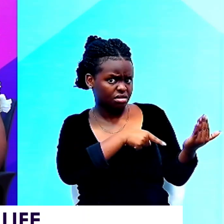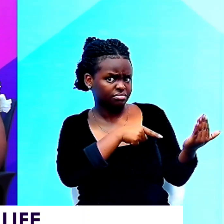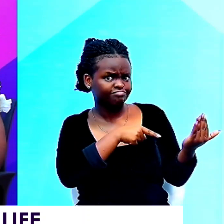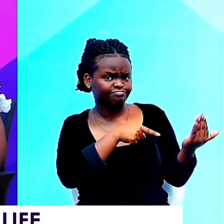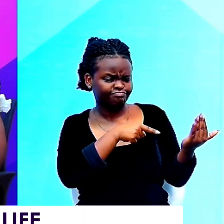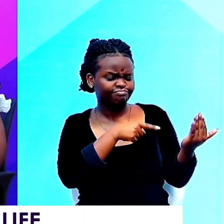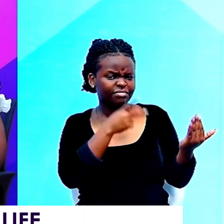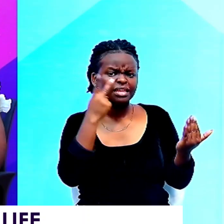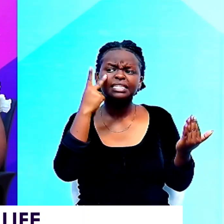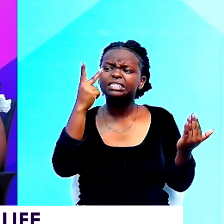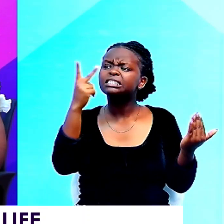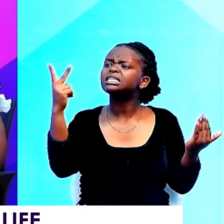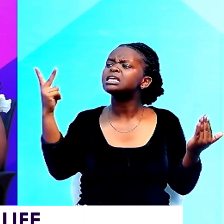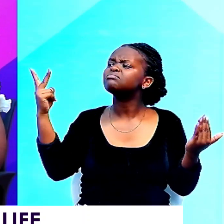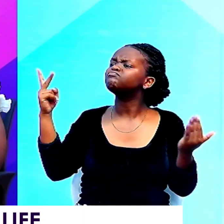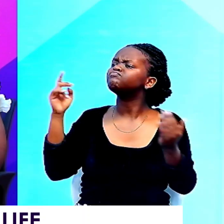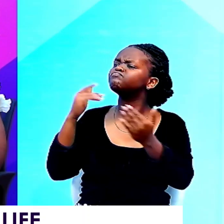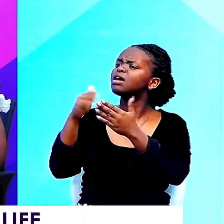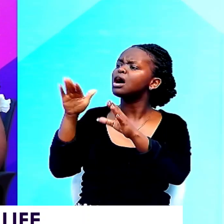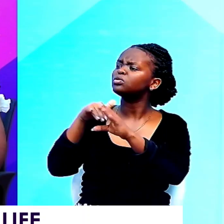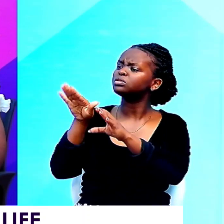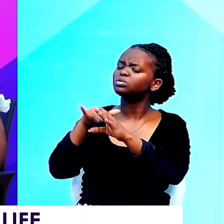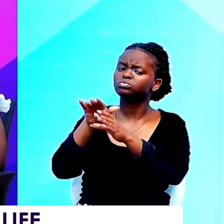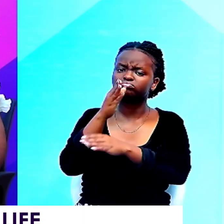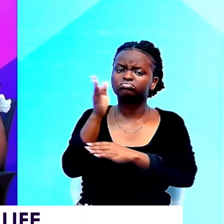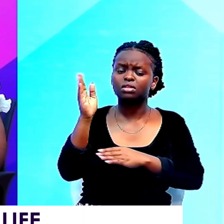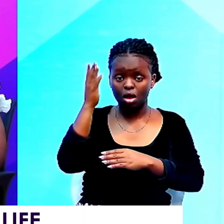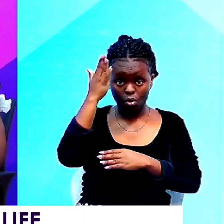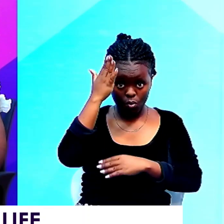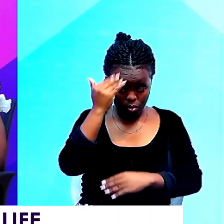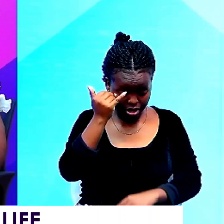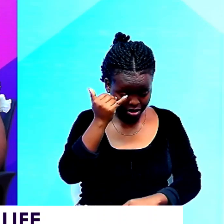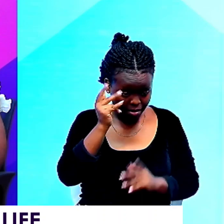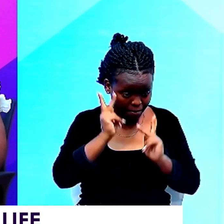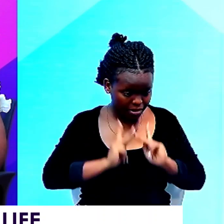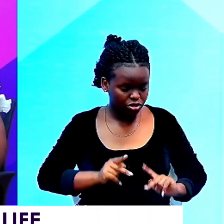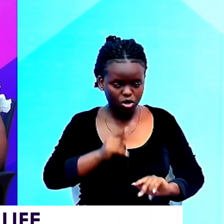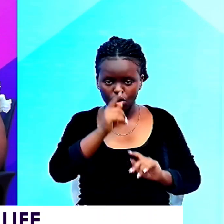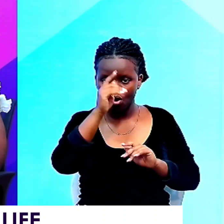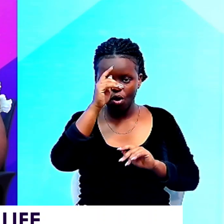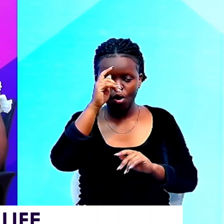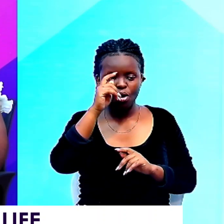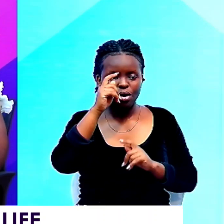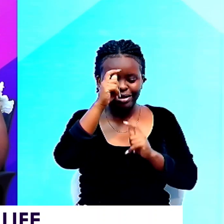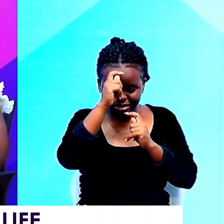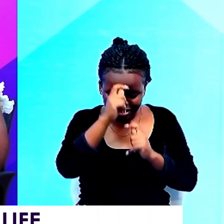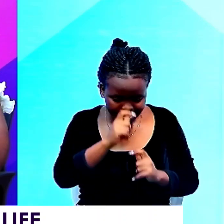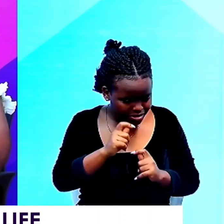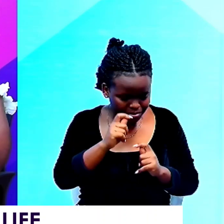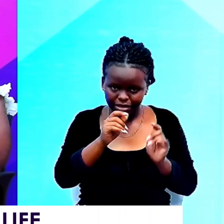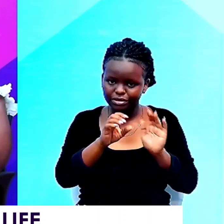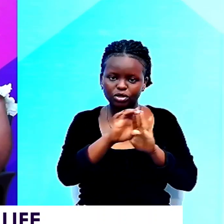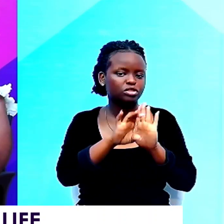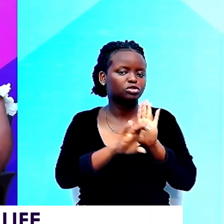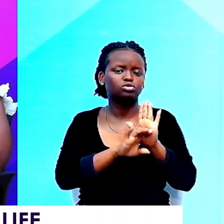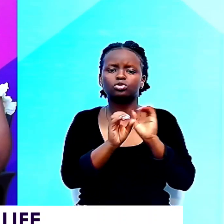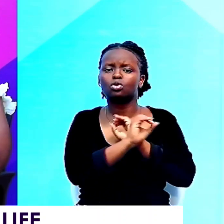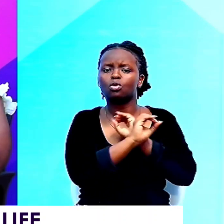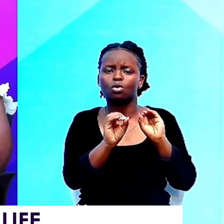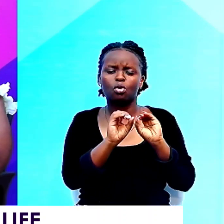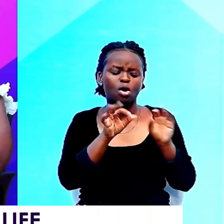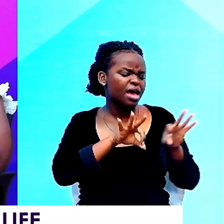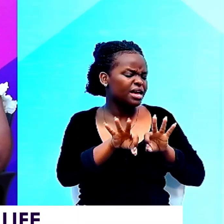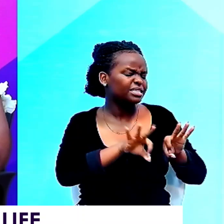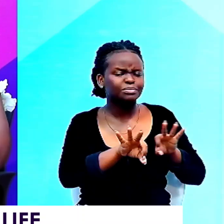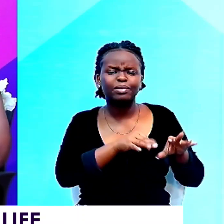you're seeing out there is because someone is not obeying the Constitution? How do you explain